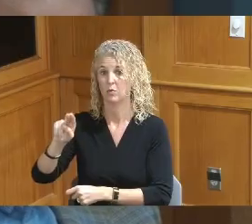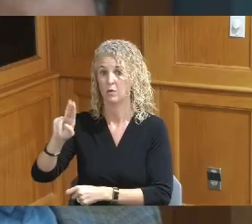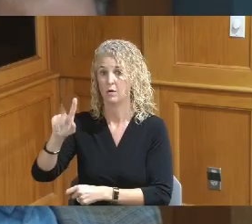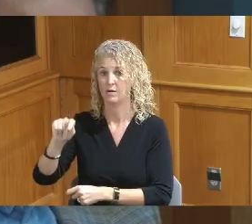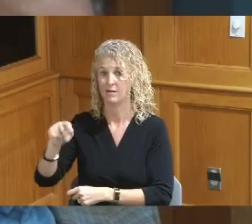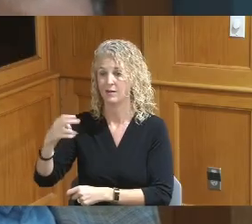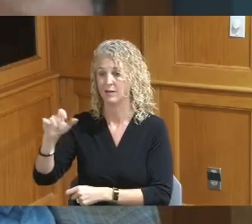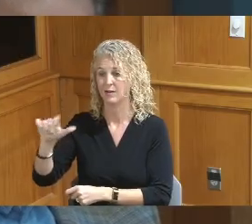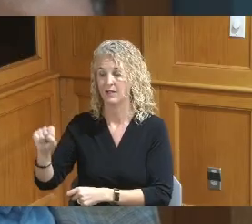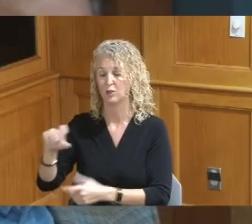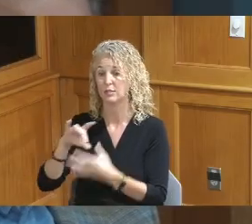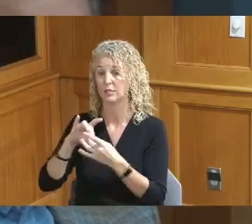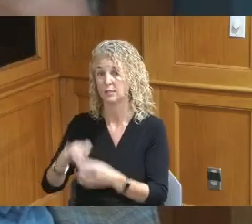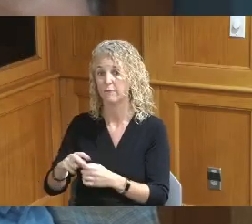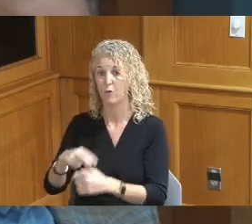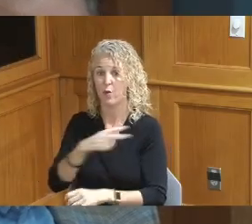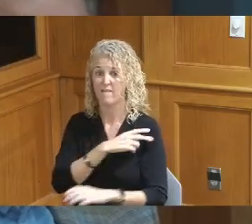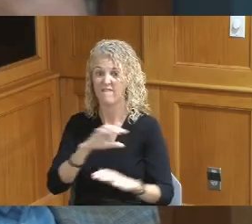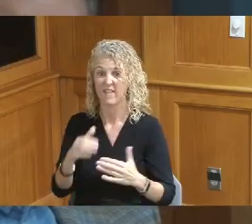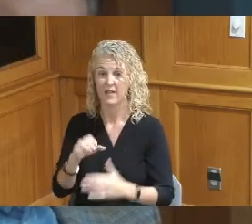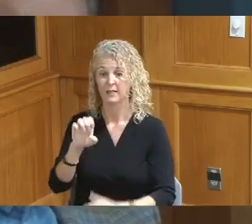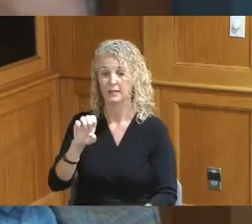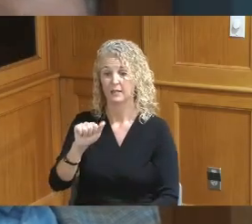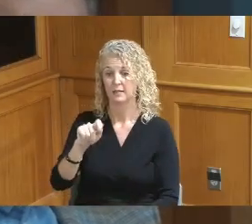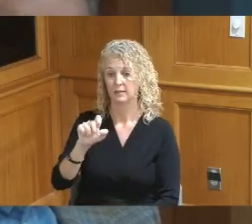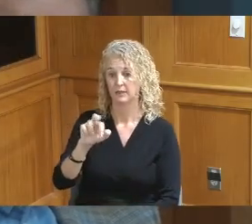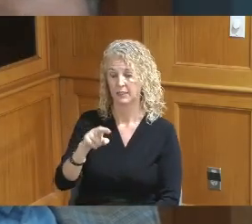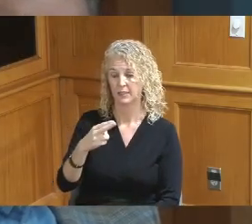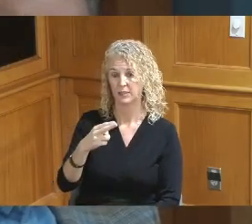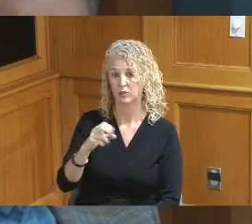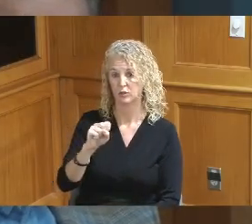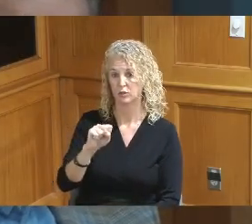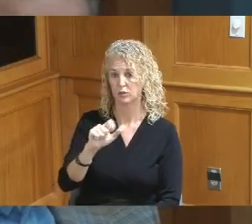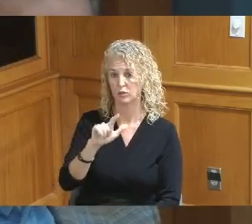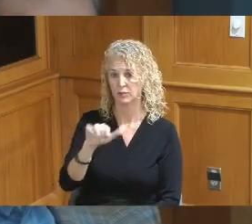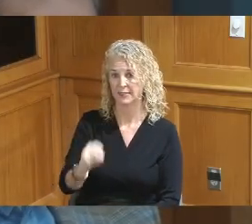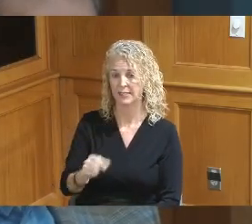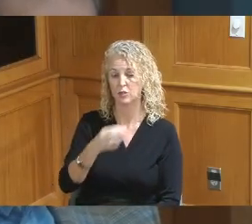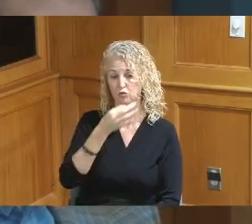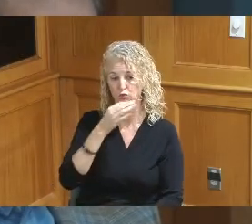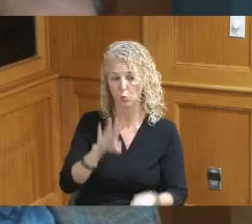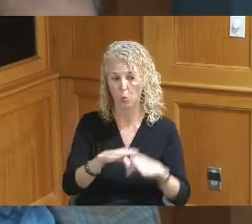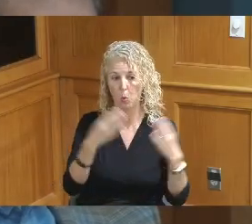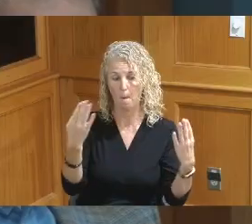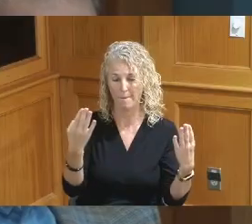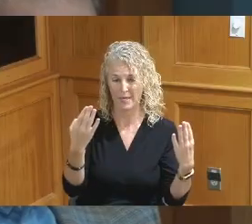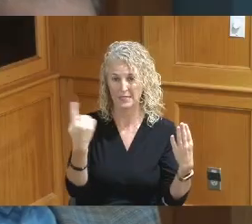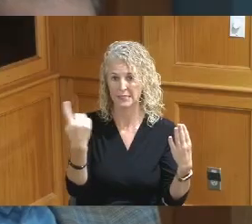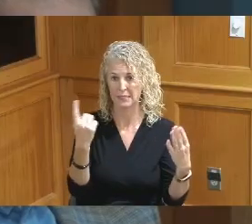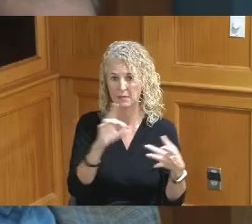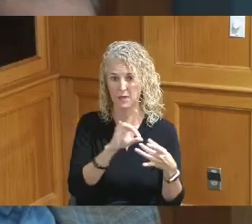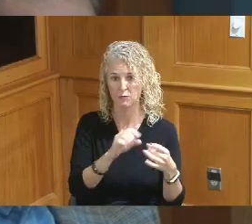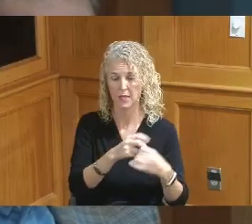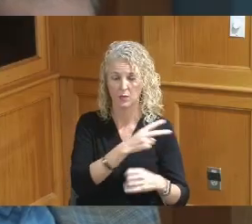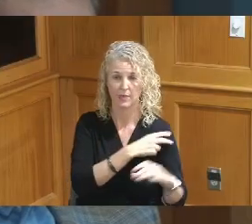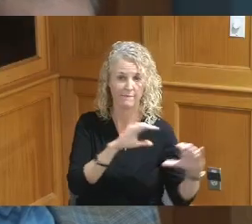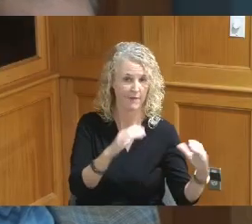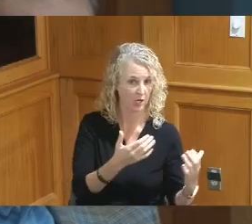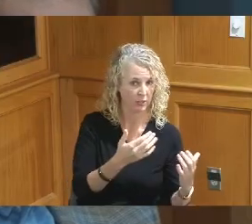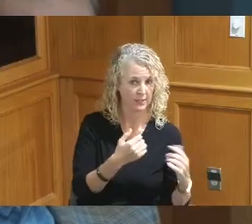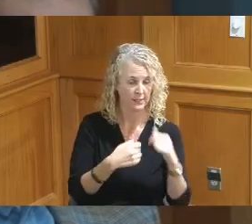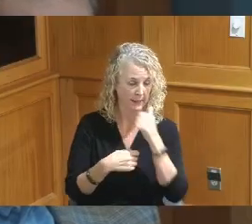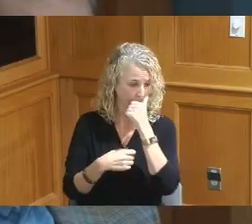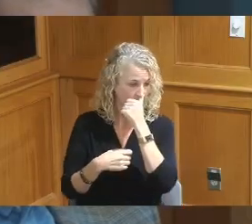for veterans. Easter Seals said they were getting ready to do something for veterans.